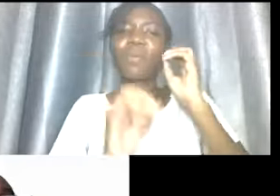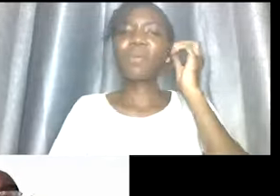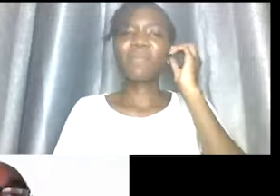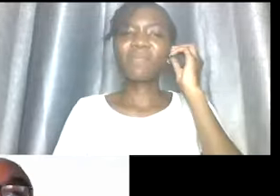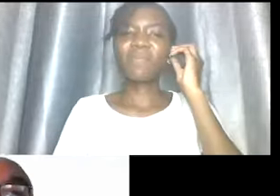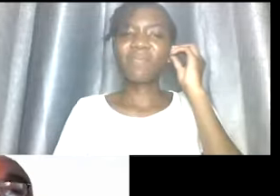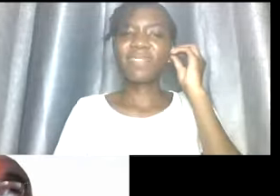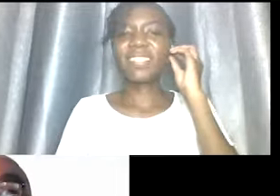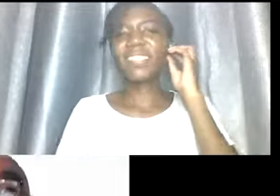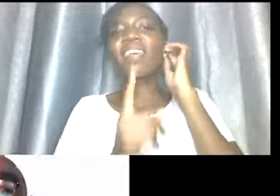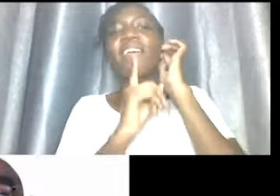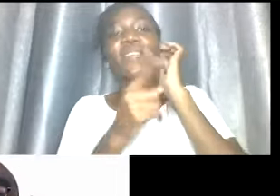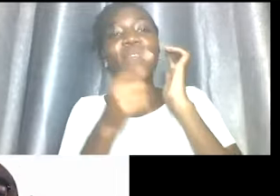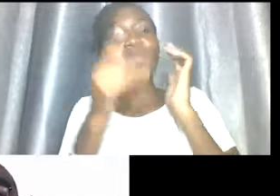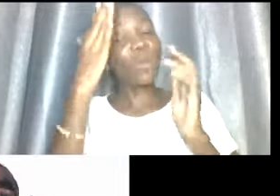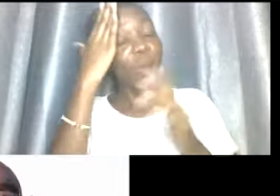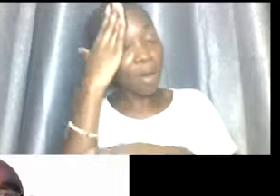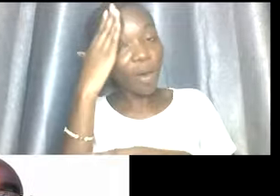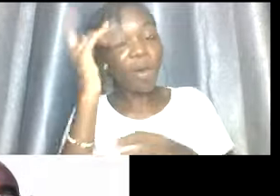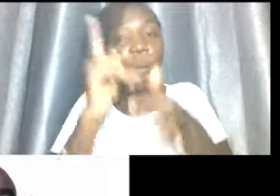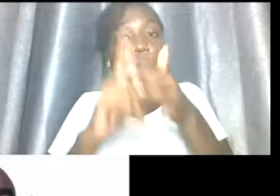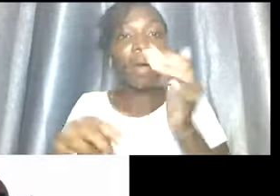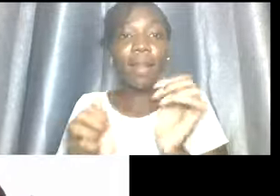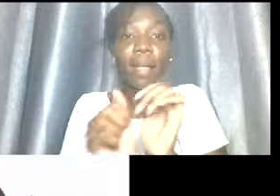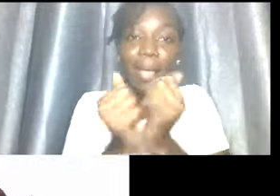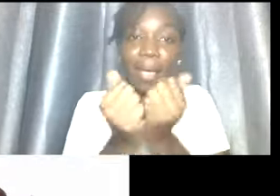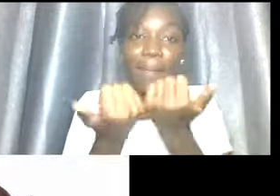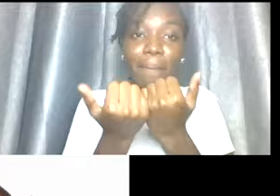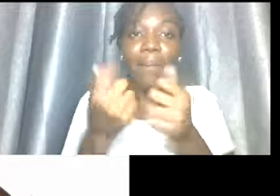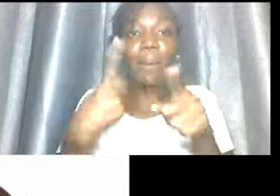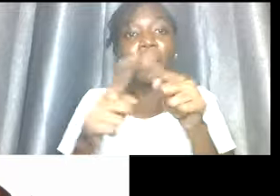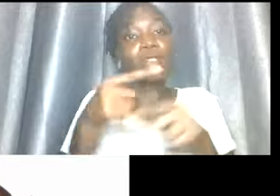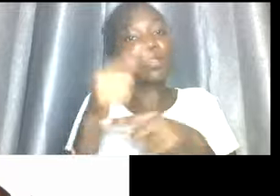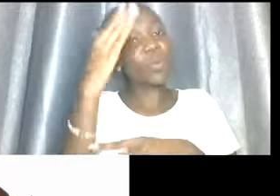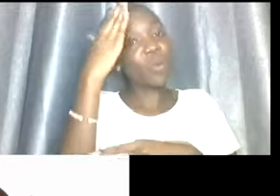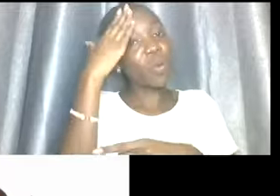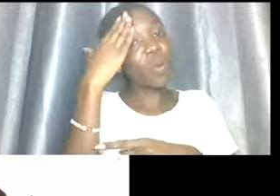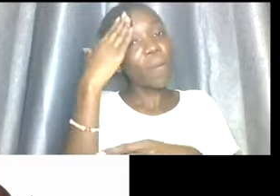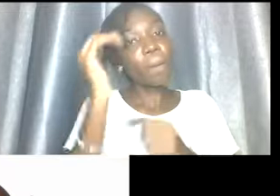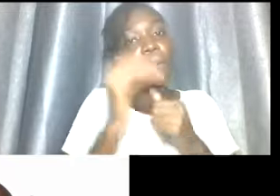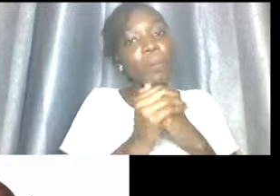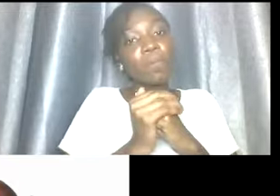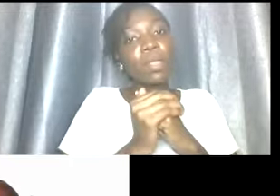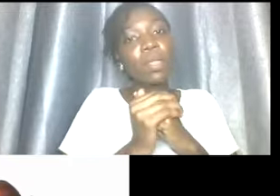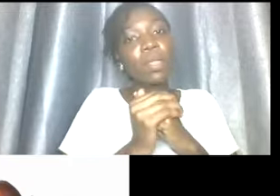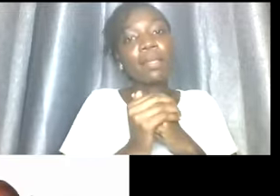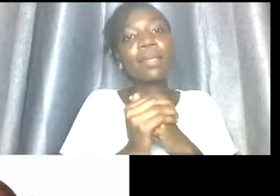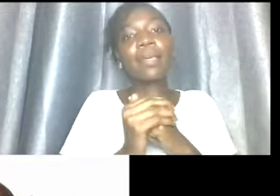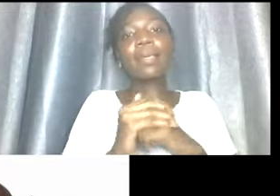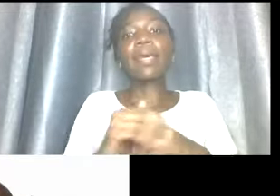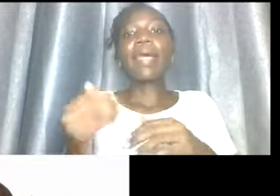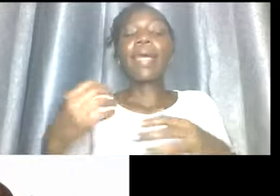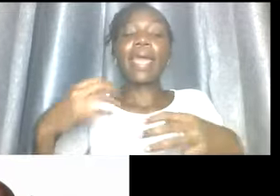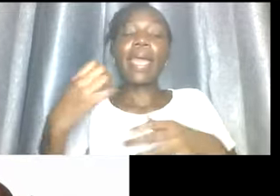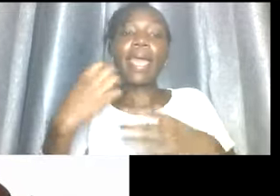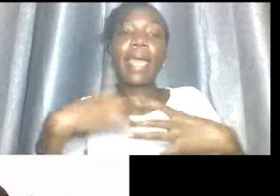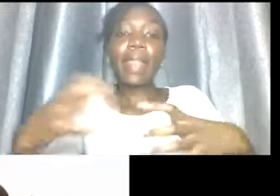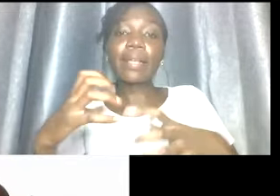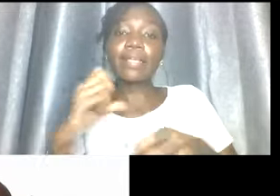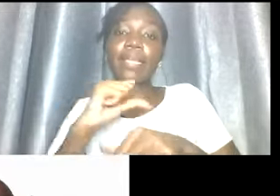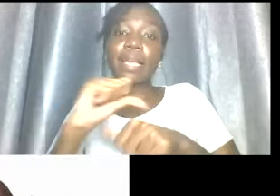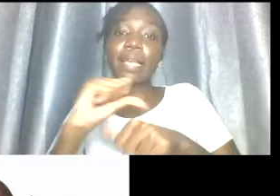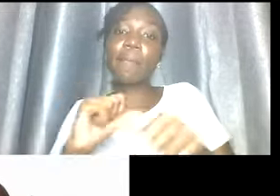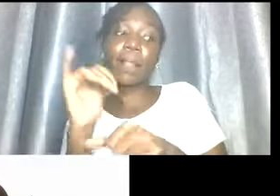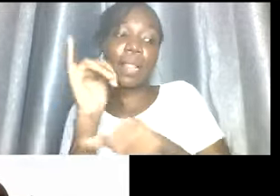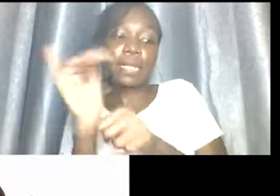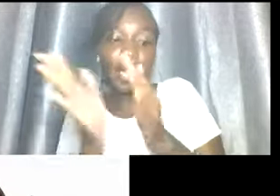So you know what's the best part about all of this so far? It's all of my nervous energy has started to leave me so I can